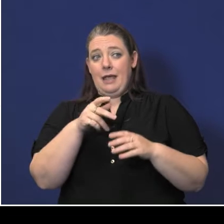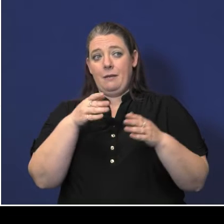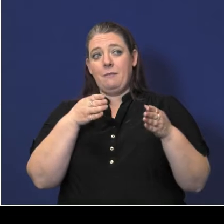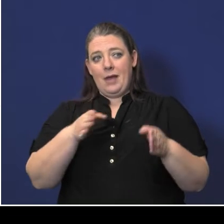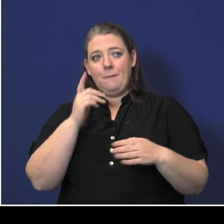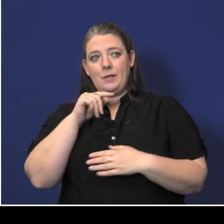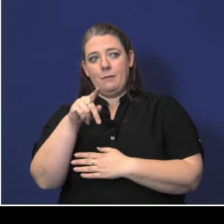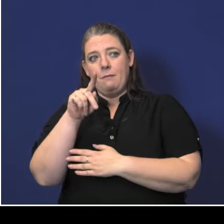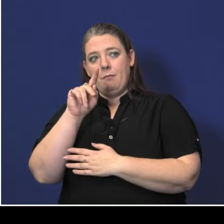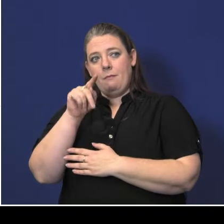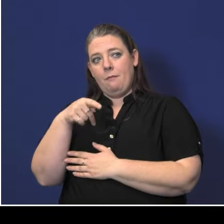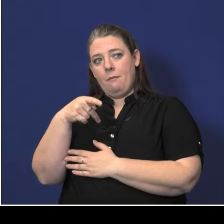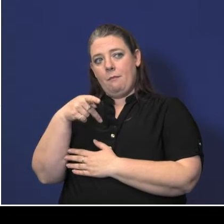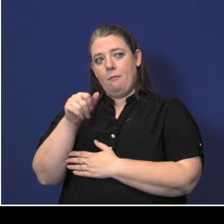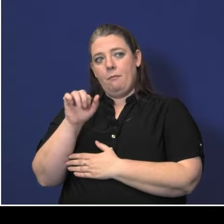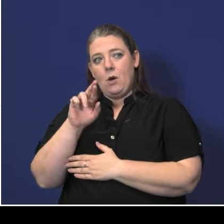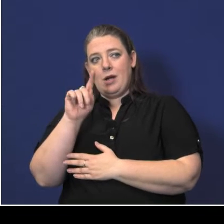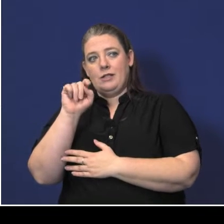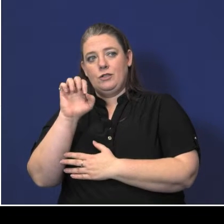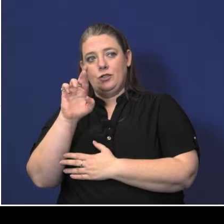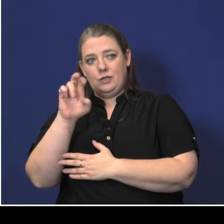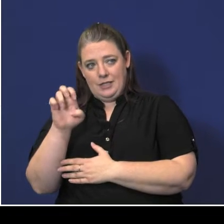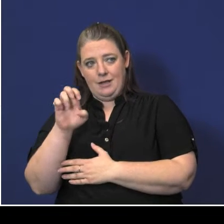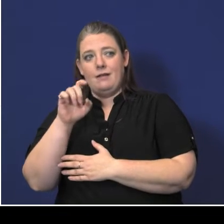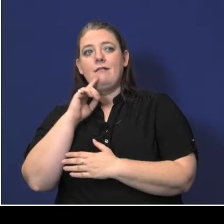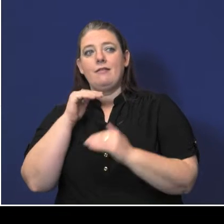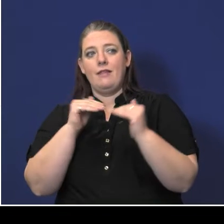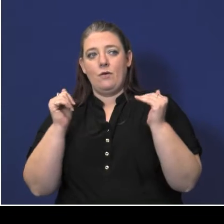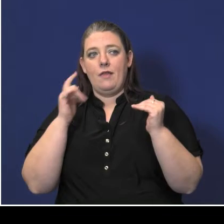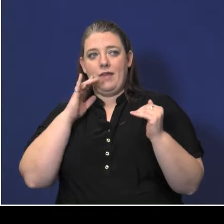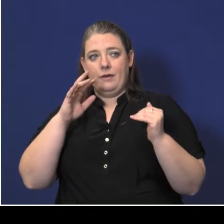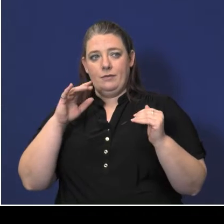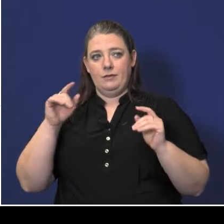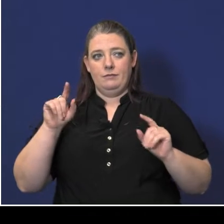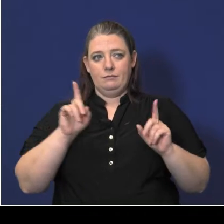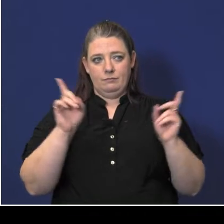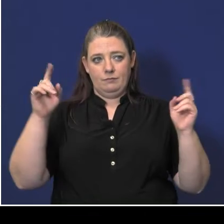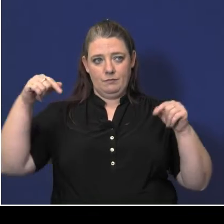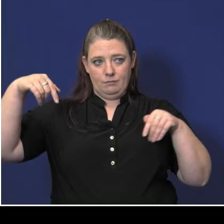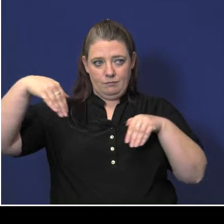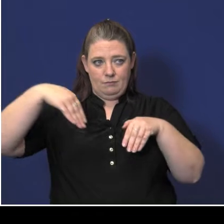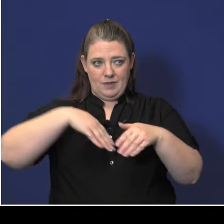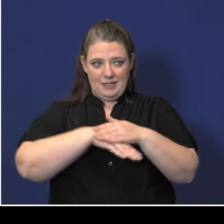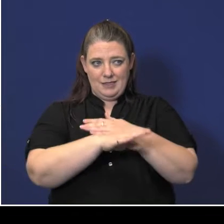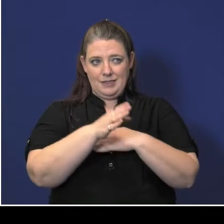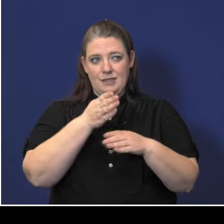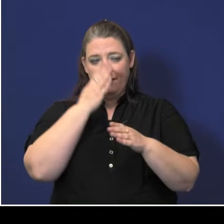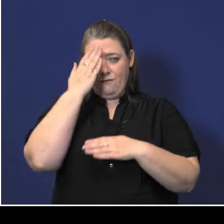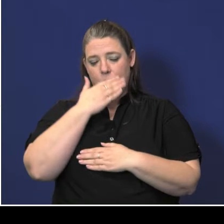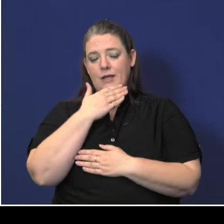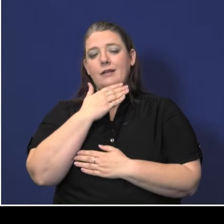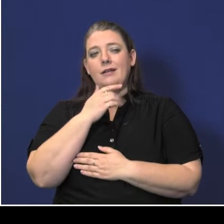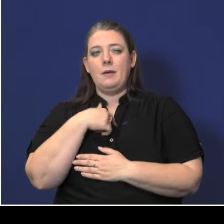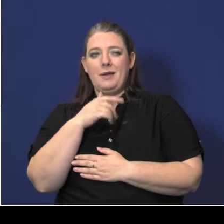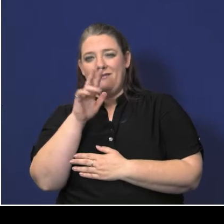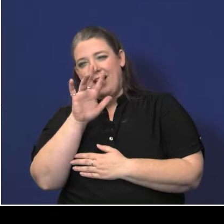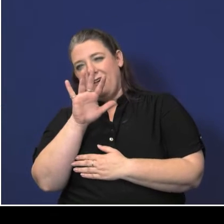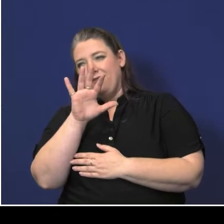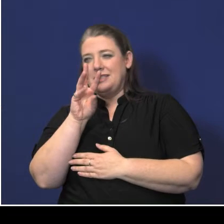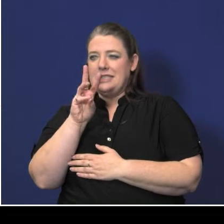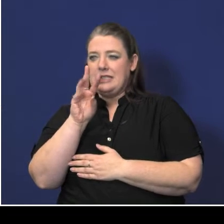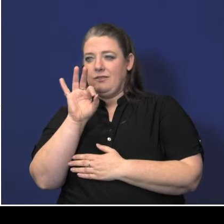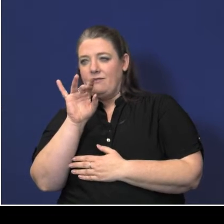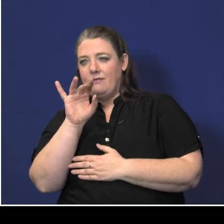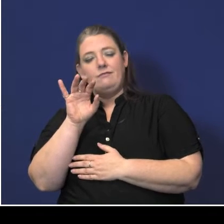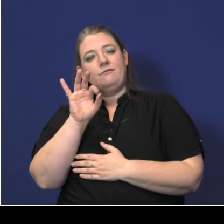So where I clicked and the two arrows come up, that's actually where you're coming in again from the main front. It'll take you just like maybe 5 or 6 feet, and then you'll